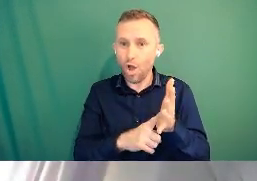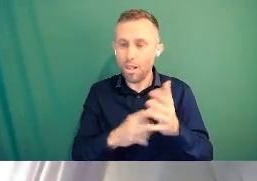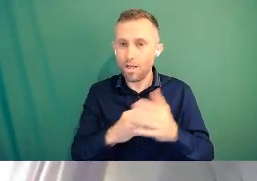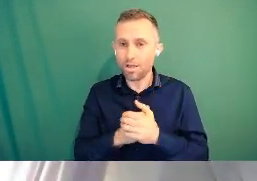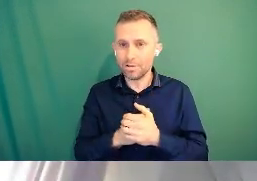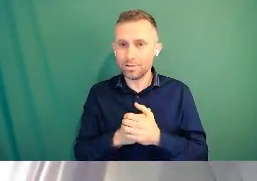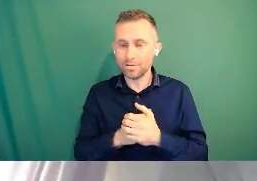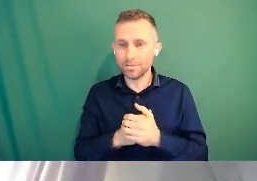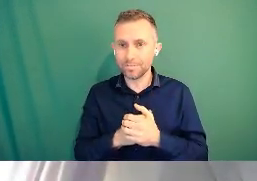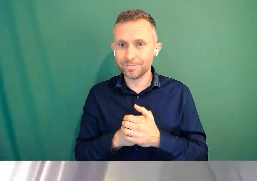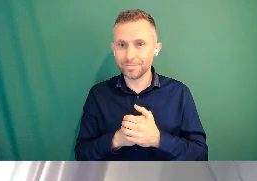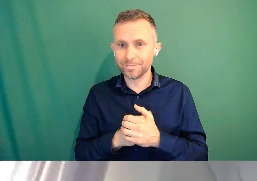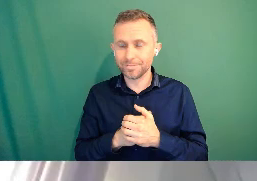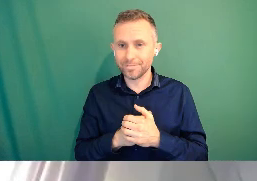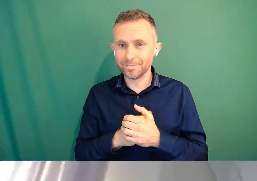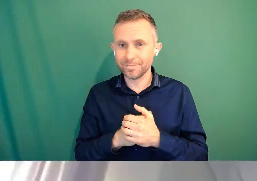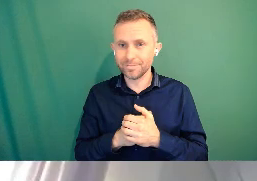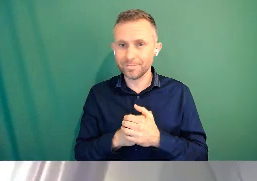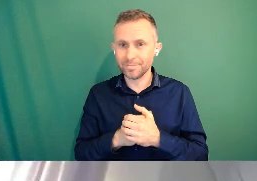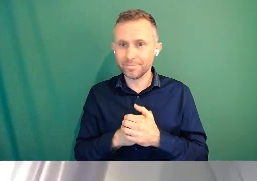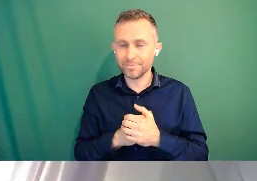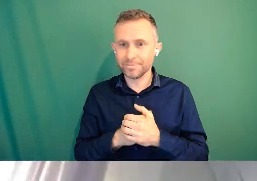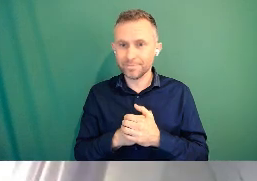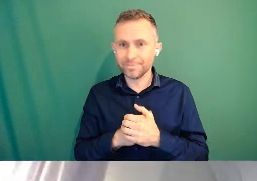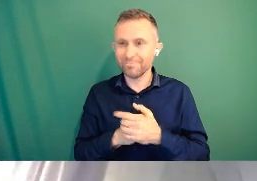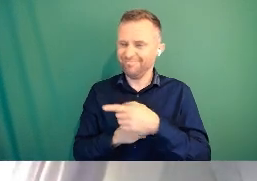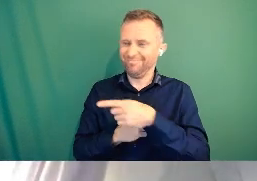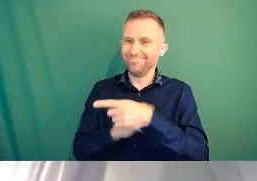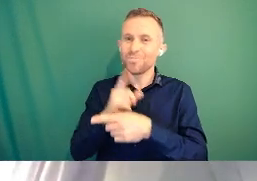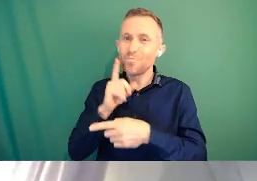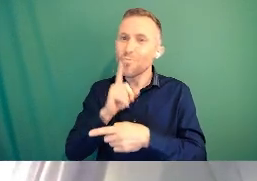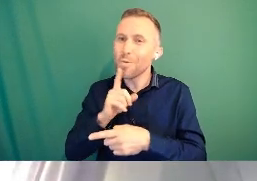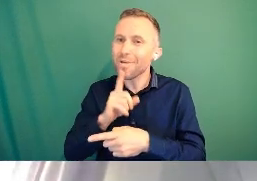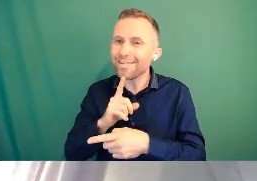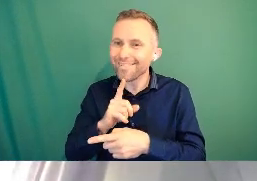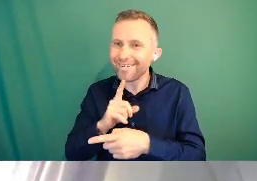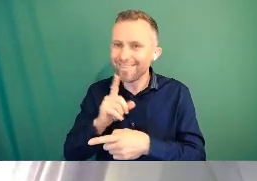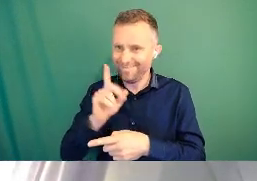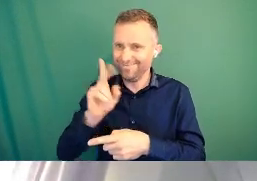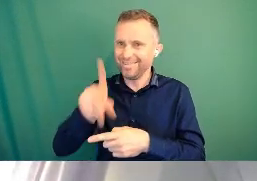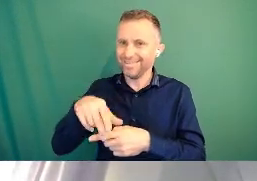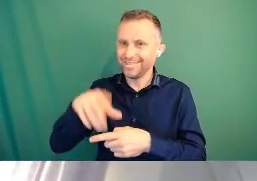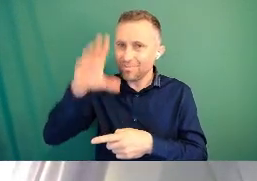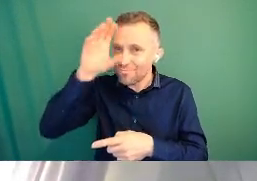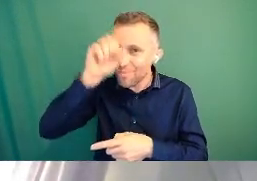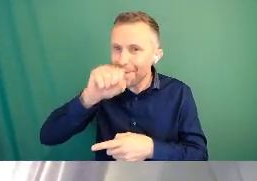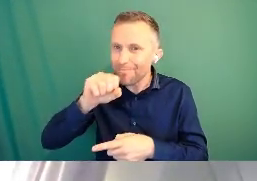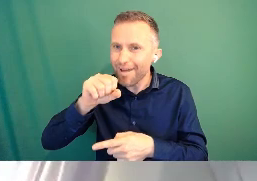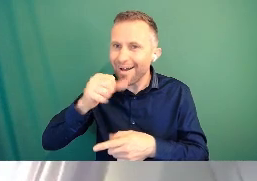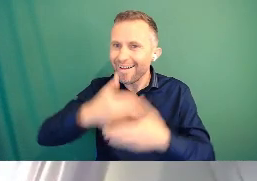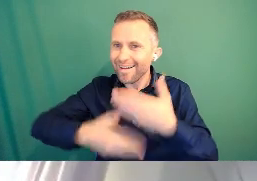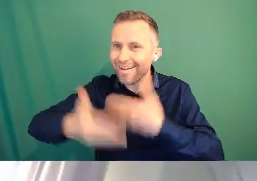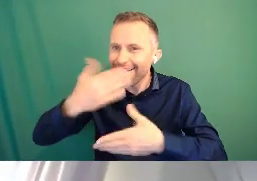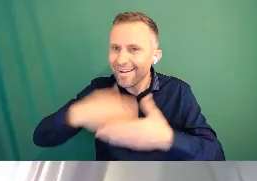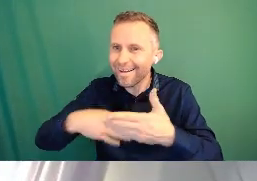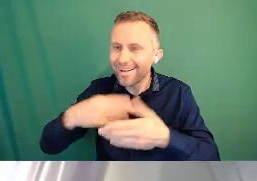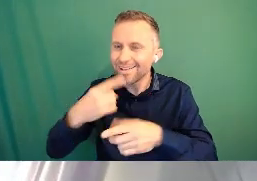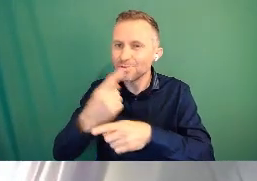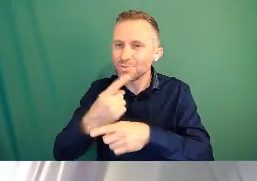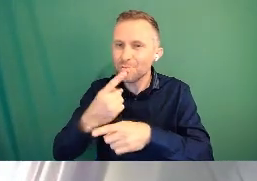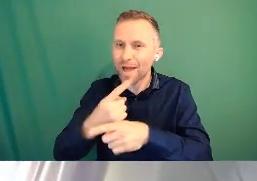Castle. So yeah, great question. That's what I remember being told. What, the Red